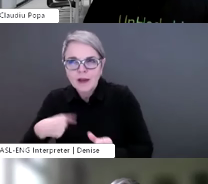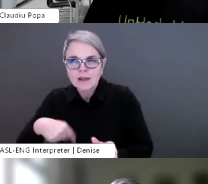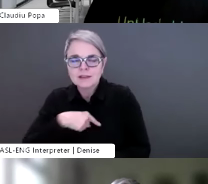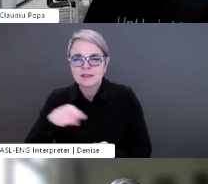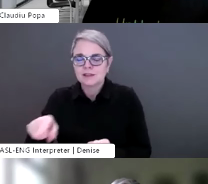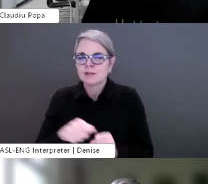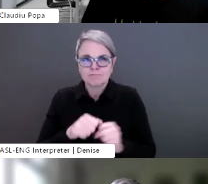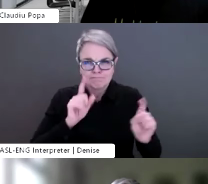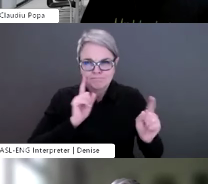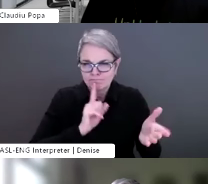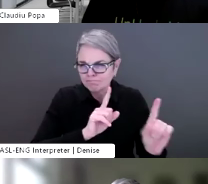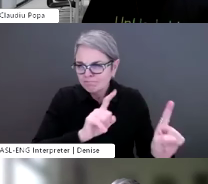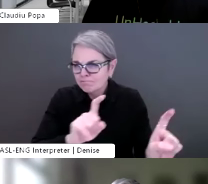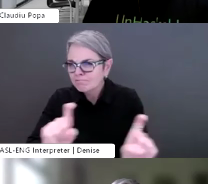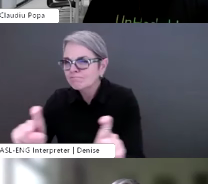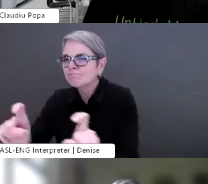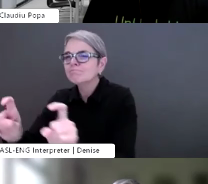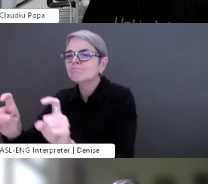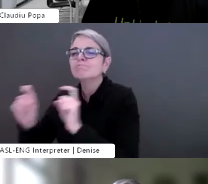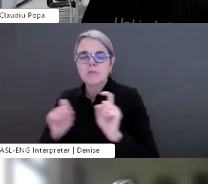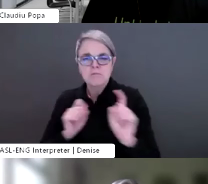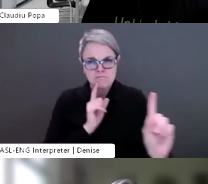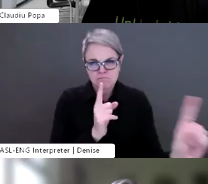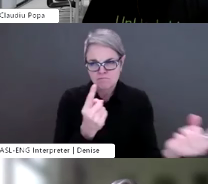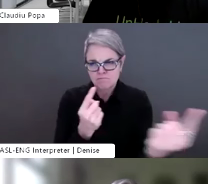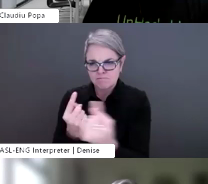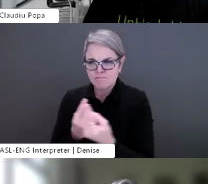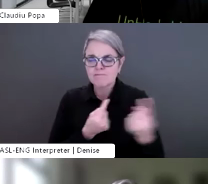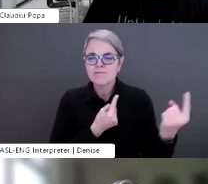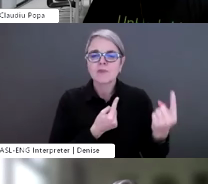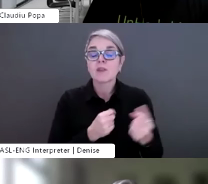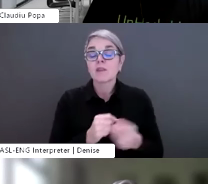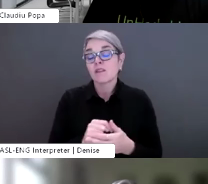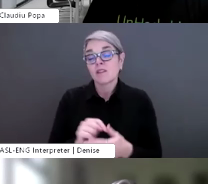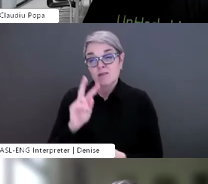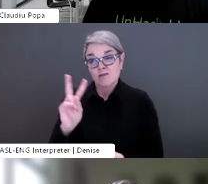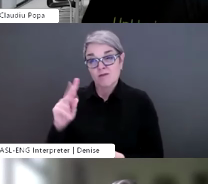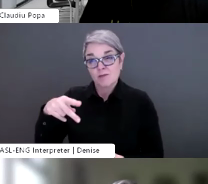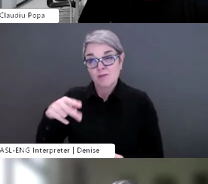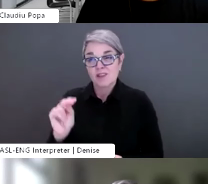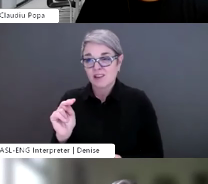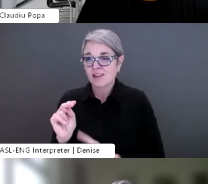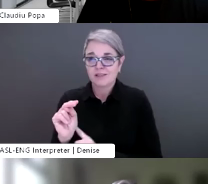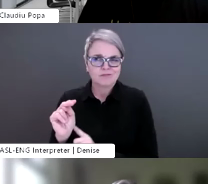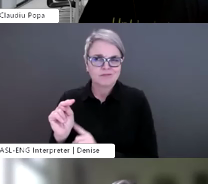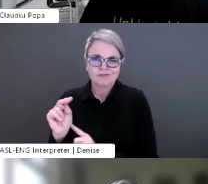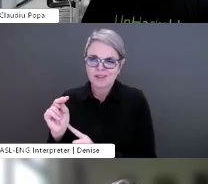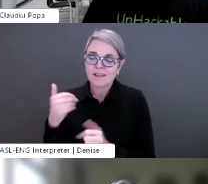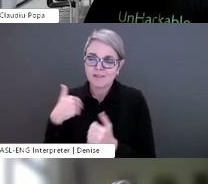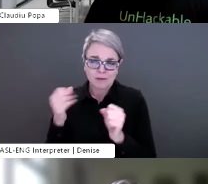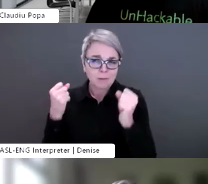are problems with most VPNs for the reasons that I mentioned. It's just a transparency issue.